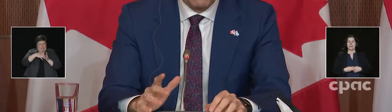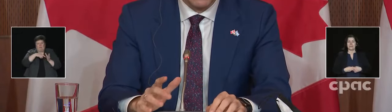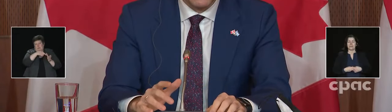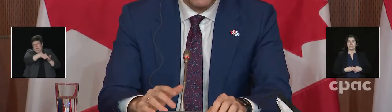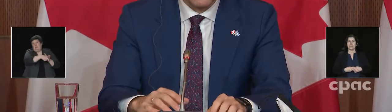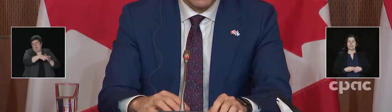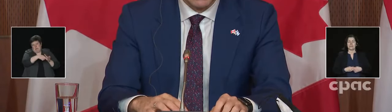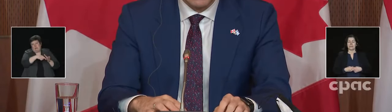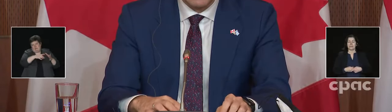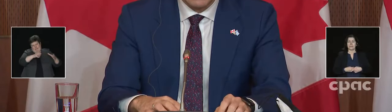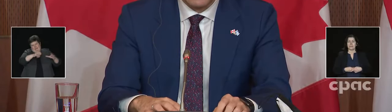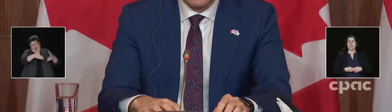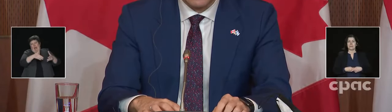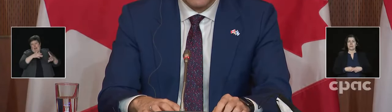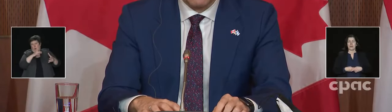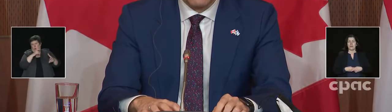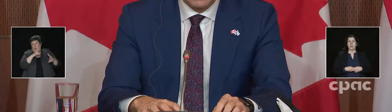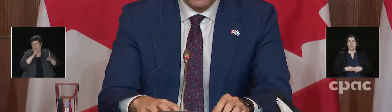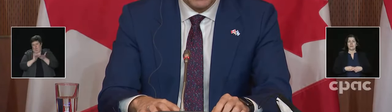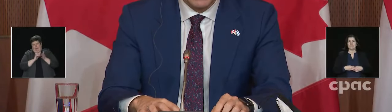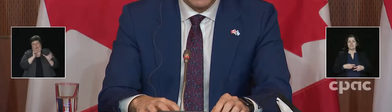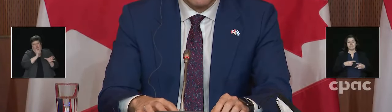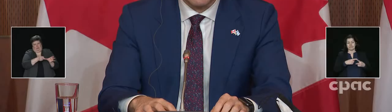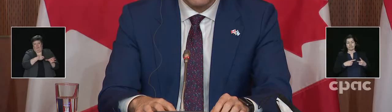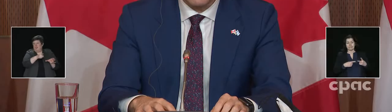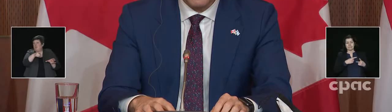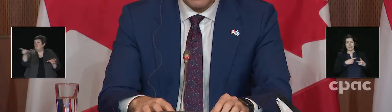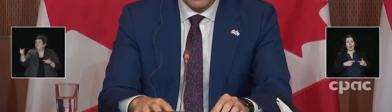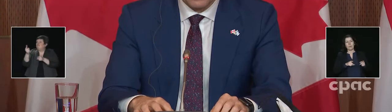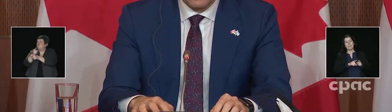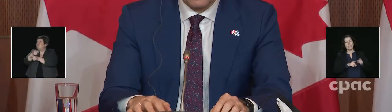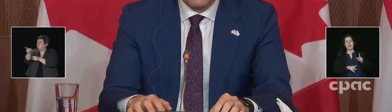it's a population that is already